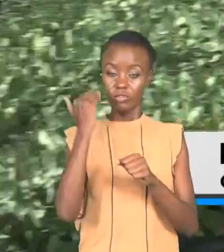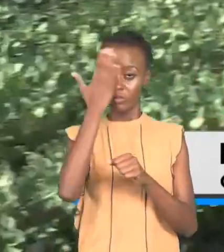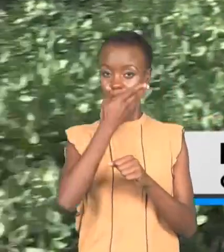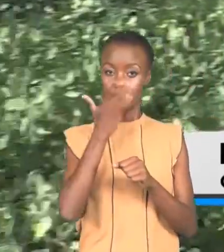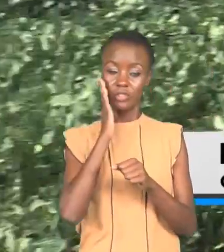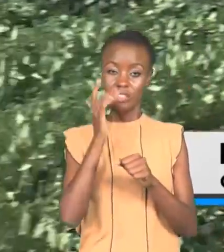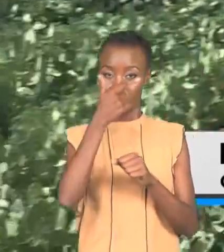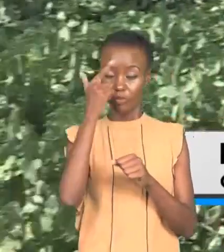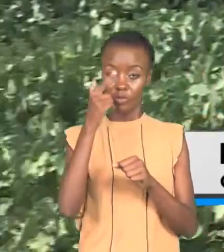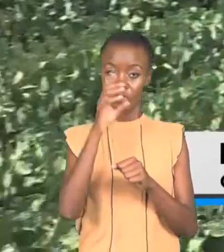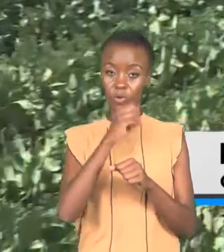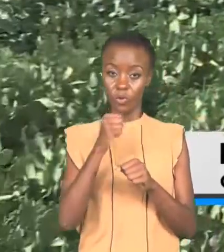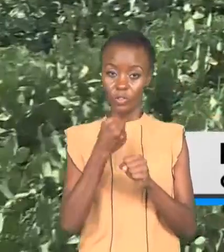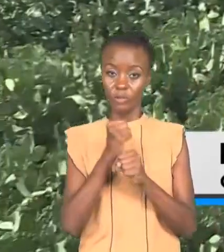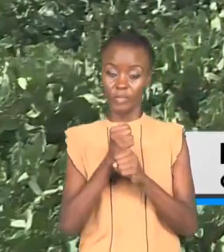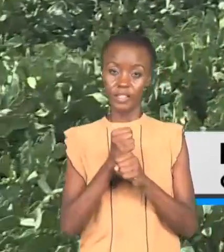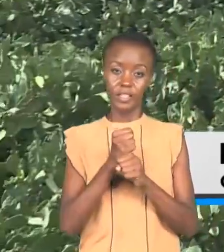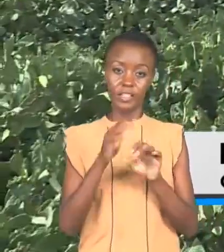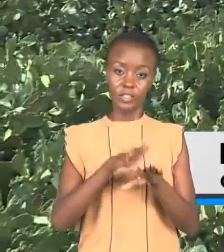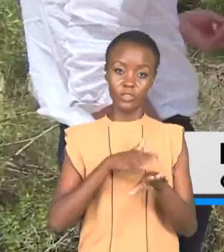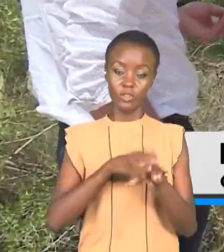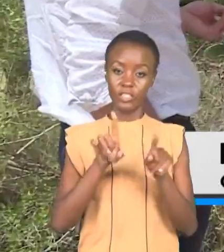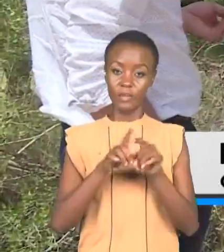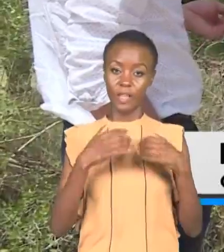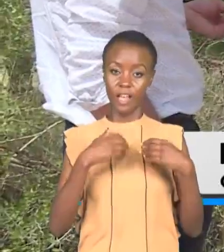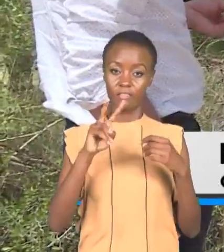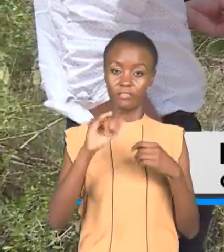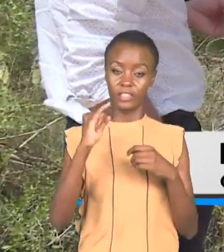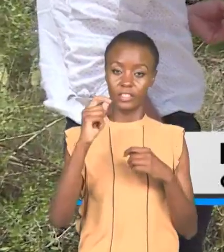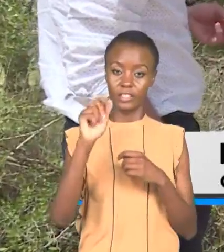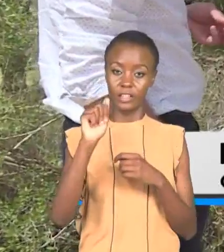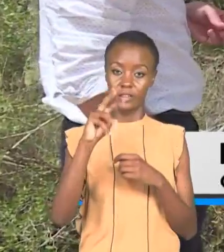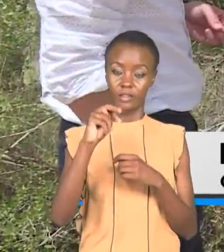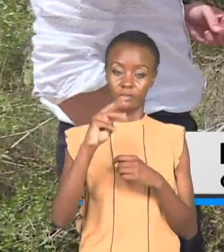anti-aging properties, besides being rich in vitamin C, calcium and magnesium.